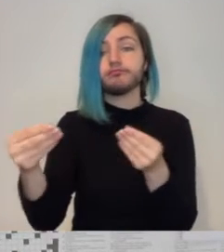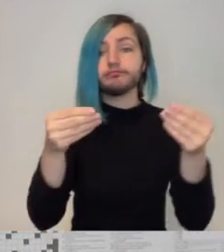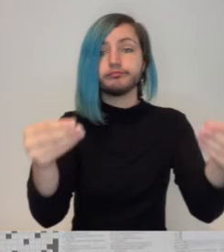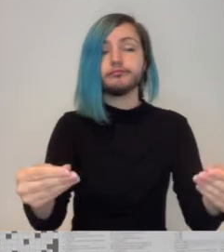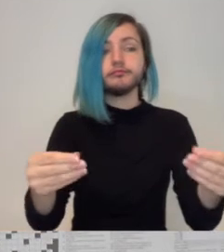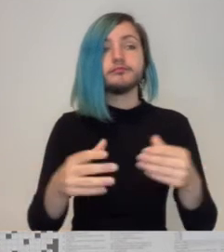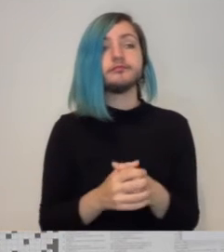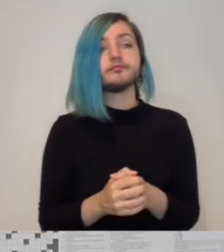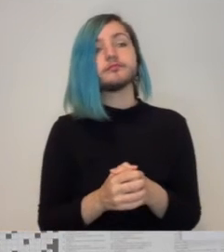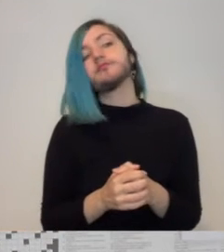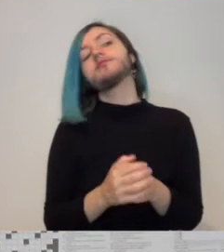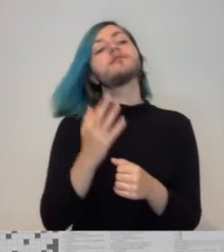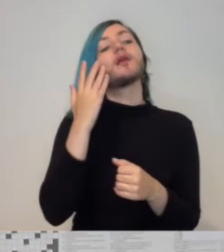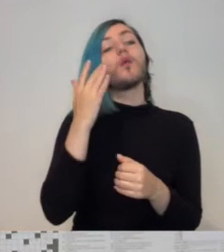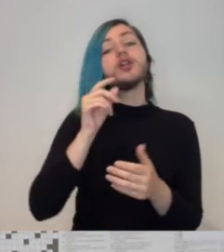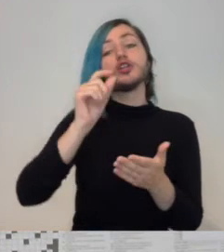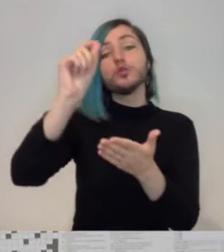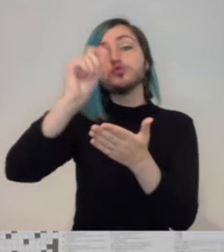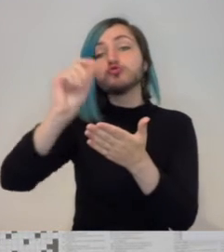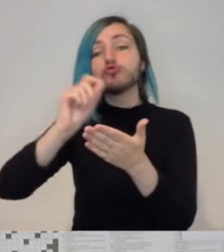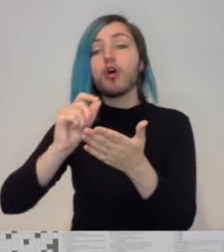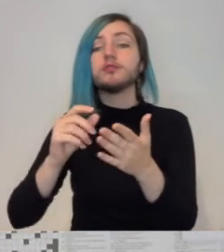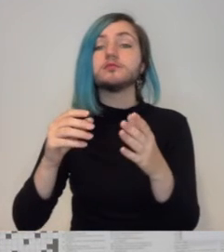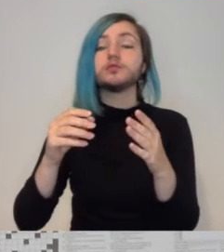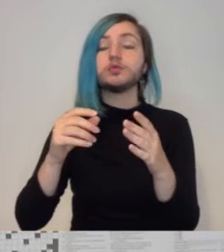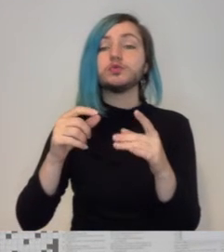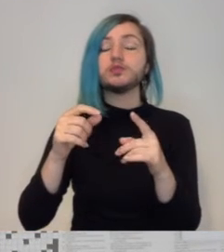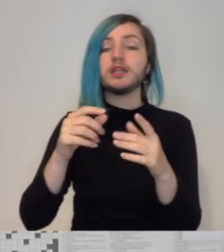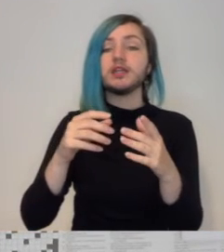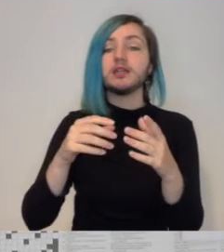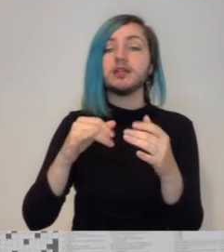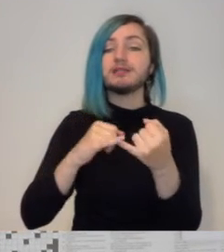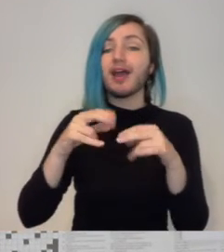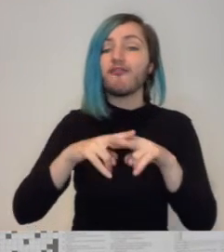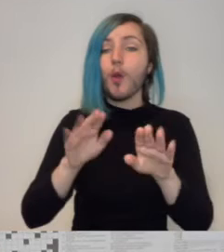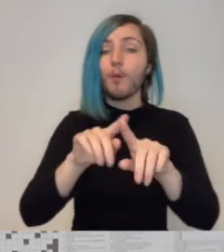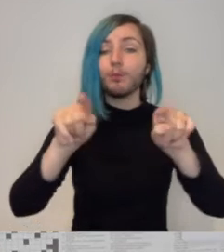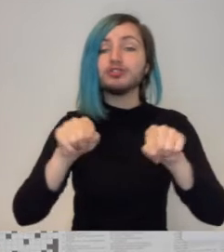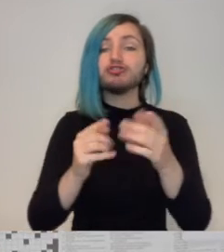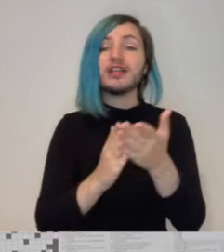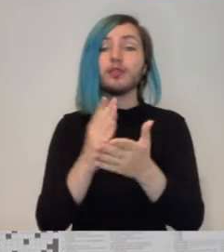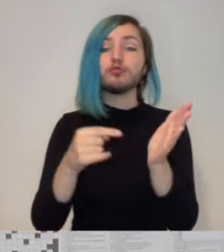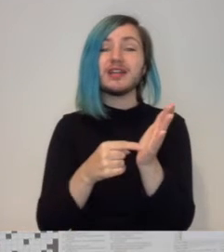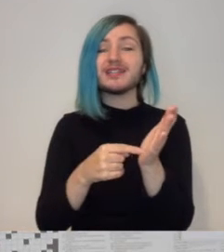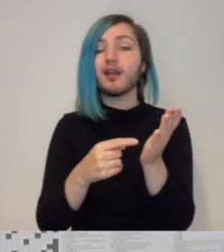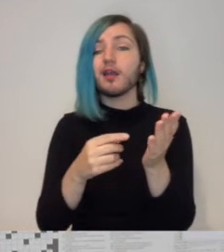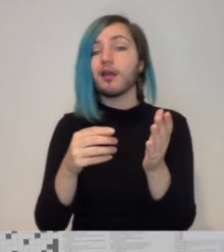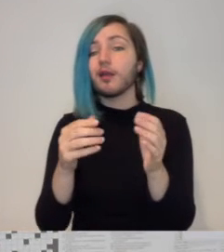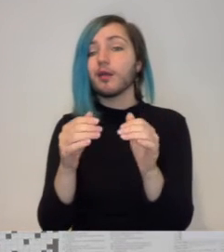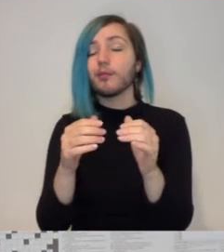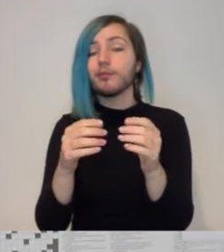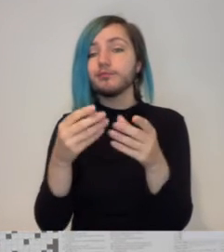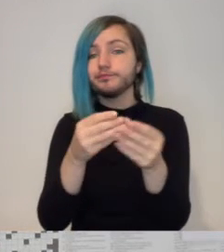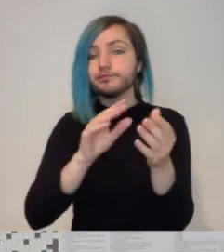When you draw on to the polystyrene sheet through the tracing paper, the colours might not show from your pencil, it might not show